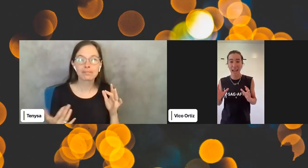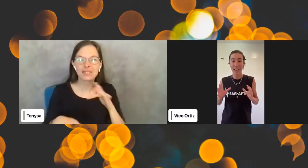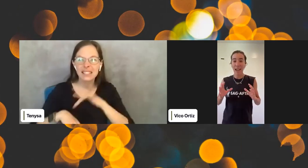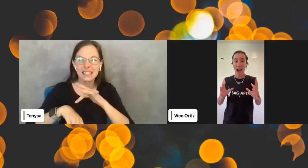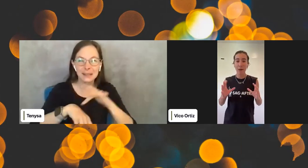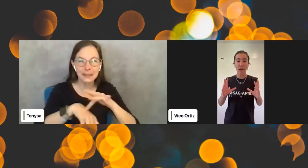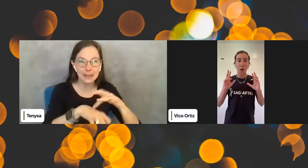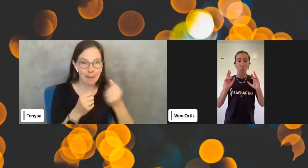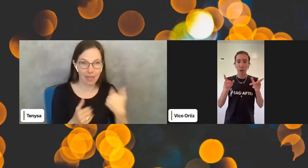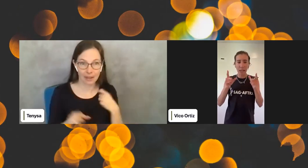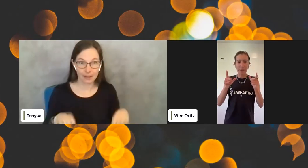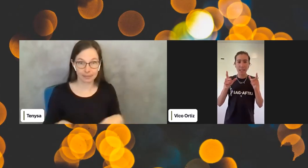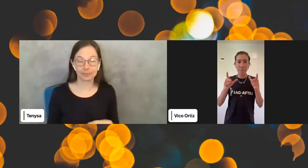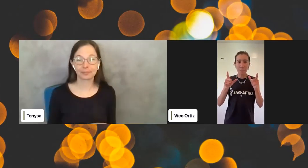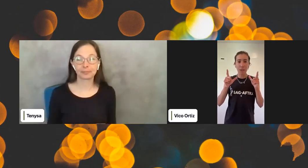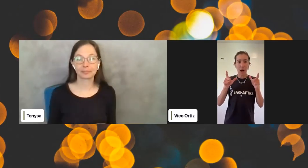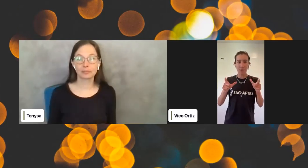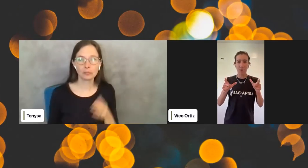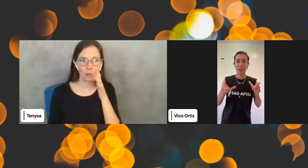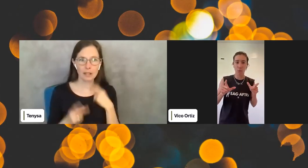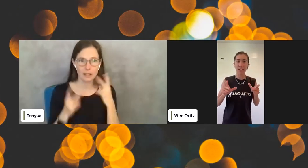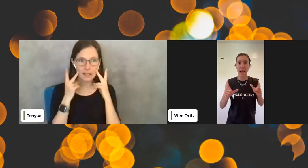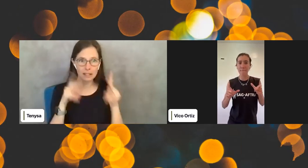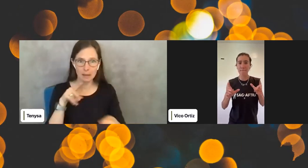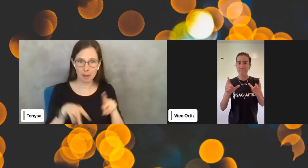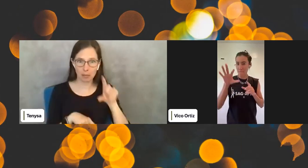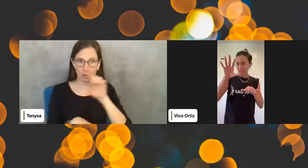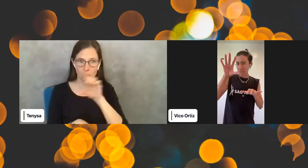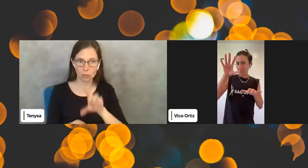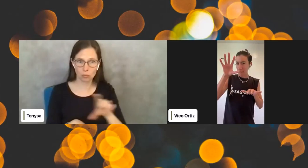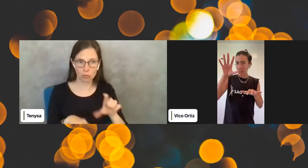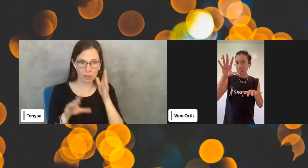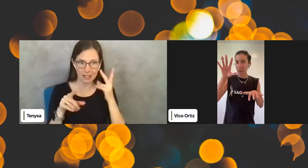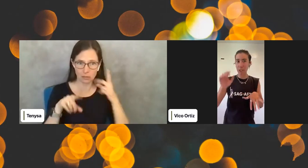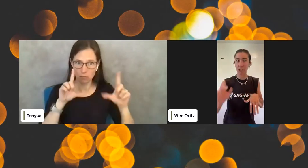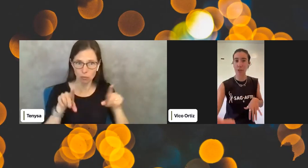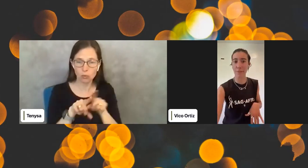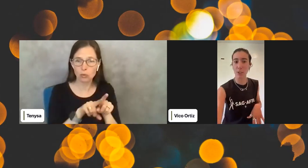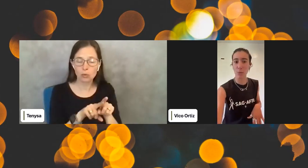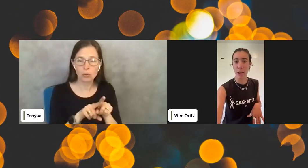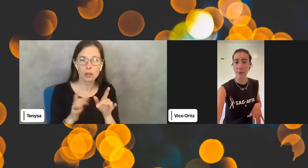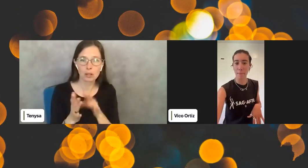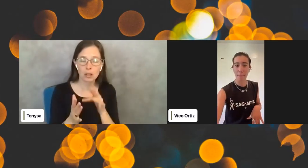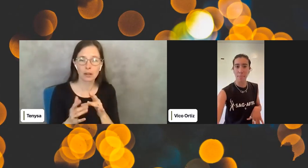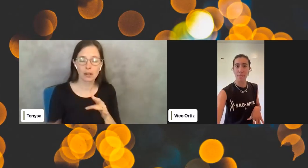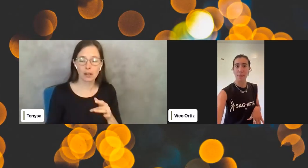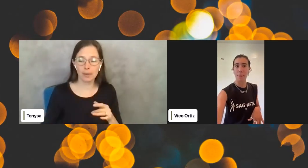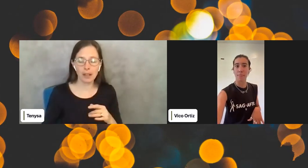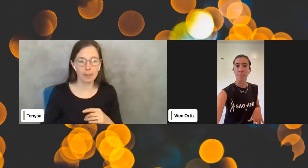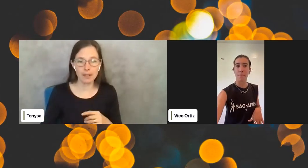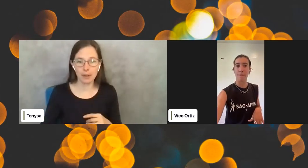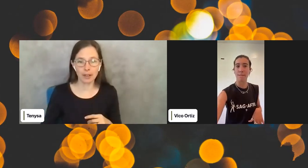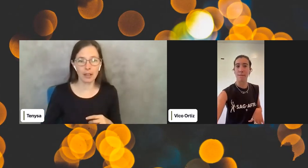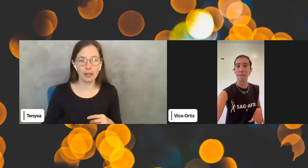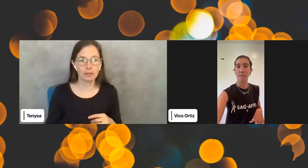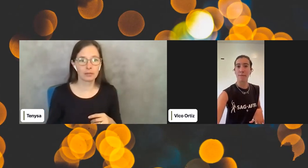possibly can. Will I be seeing people on the screen as well? Yeah. Yes, if you swipe is that already over, chosen? If I swipe over, you can see